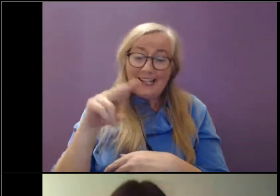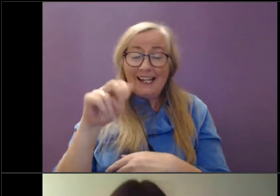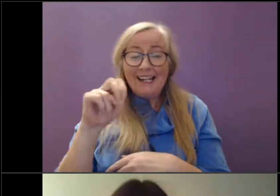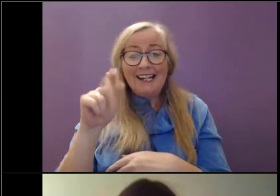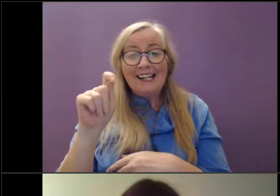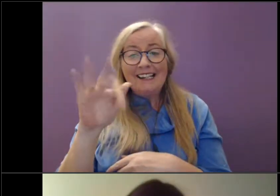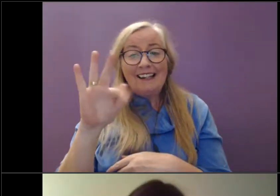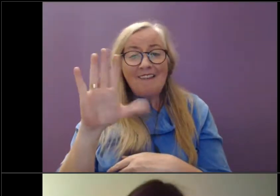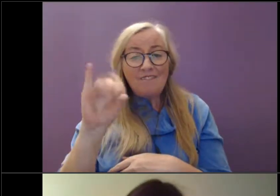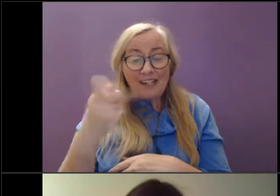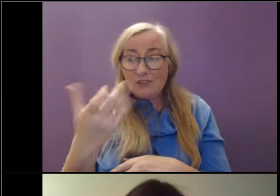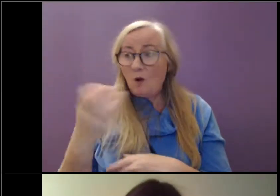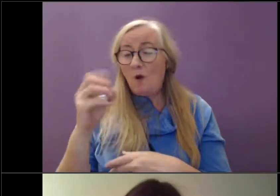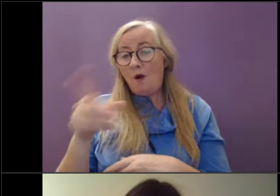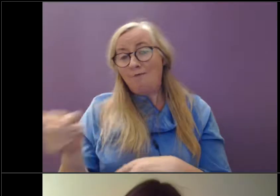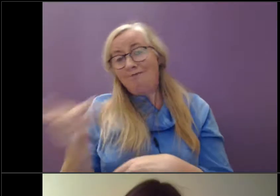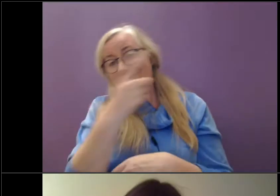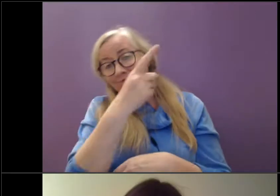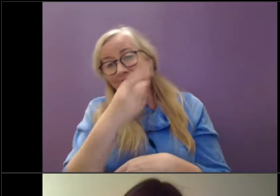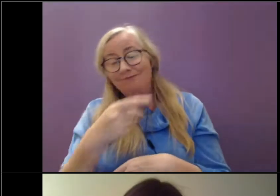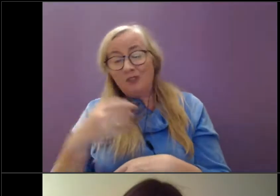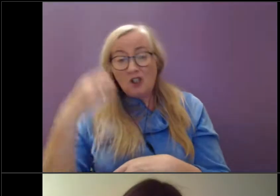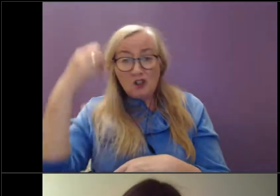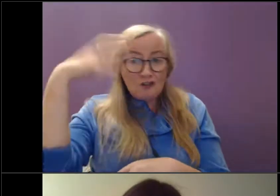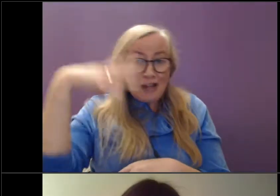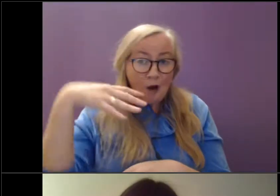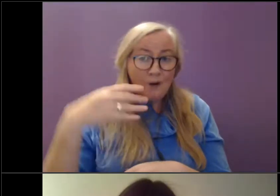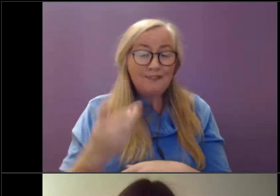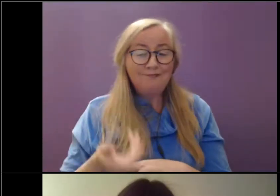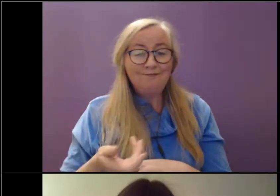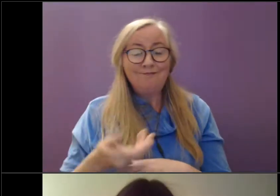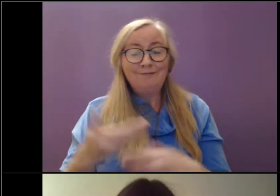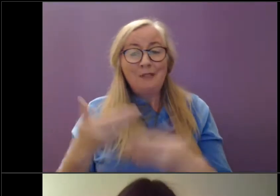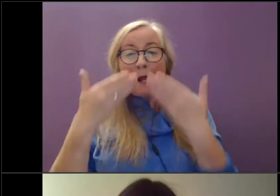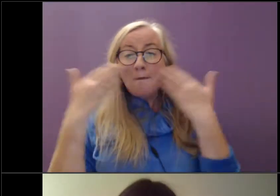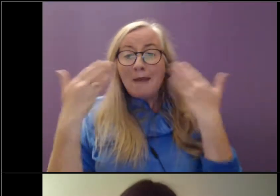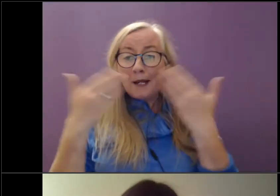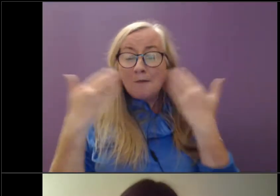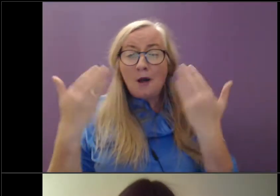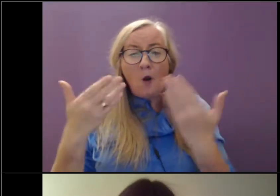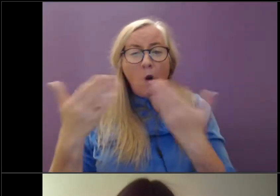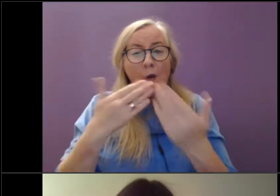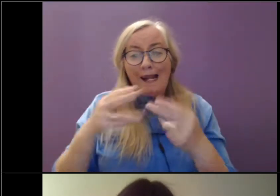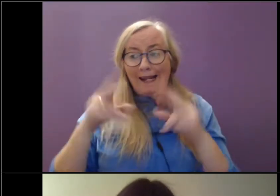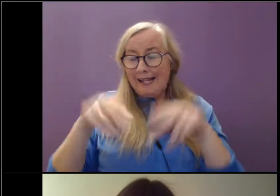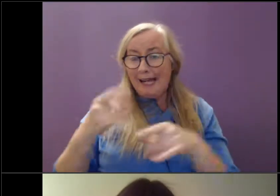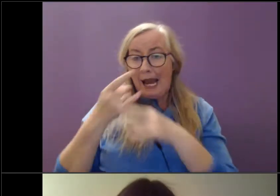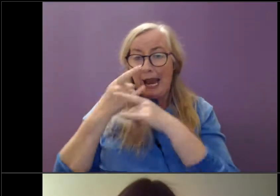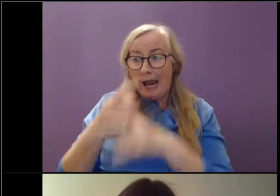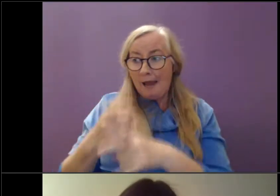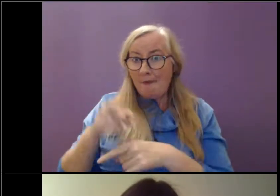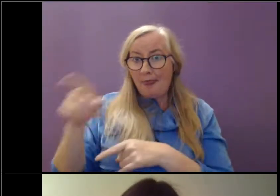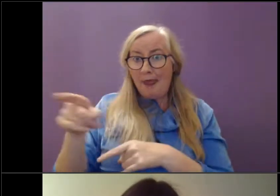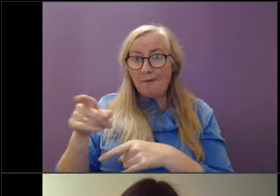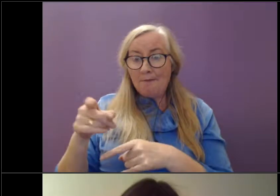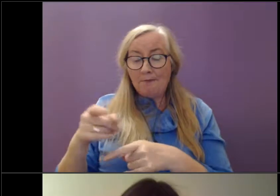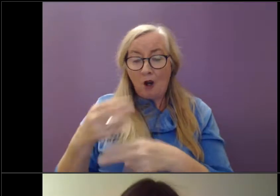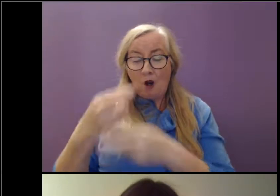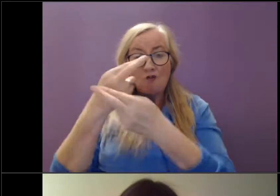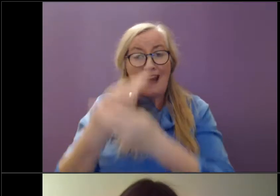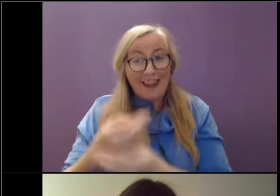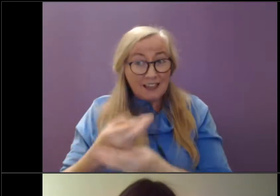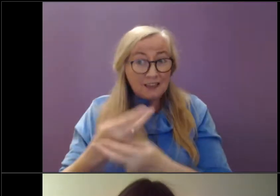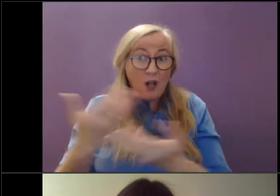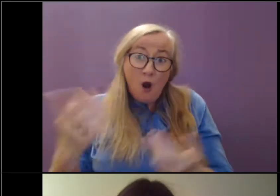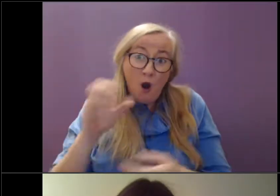get a shower or doing their makeup or whatever to help them relax, and that self-care, or breathing techniques if things are particularly